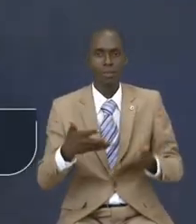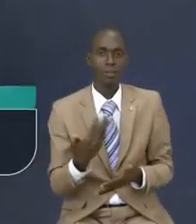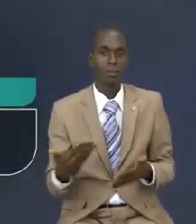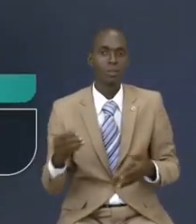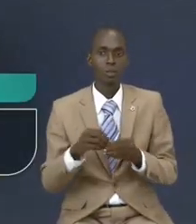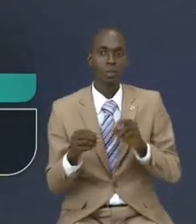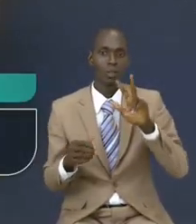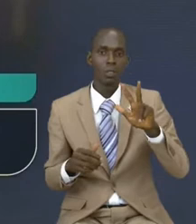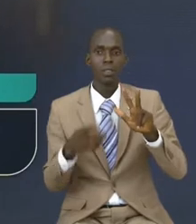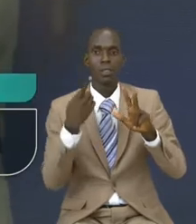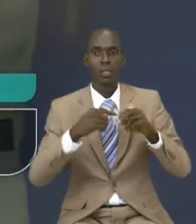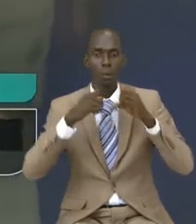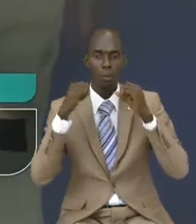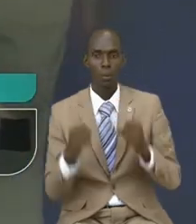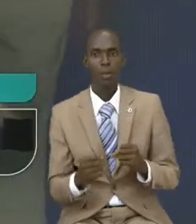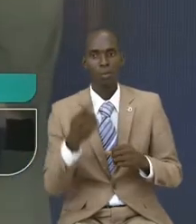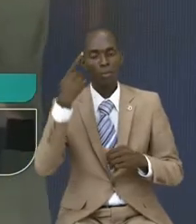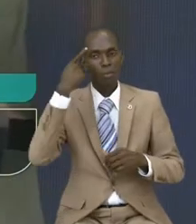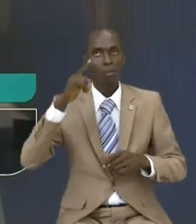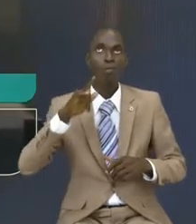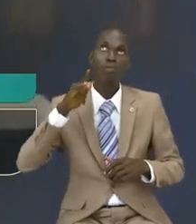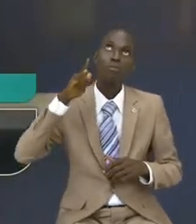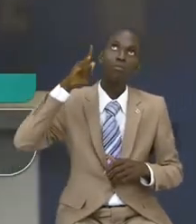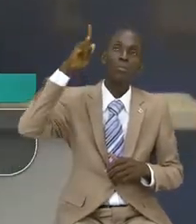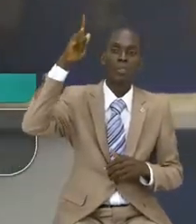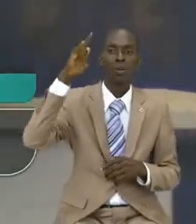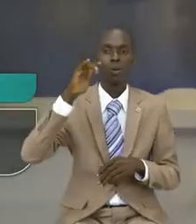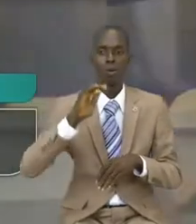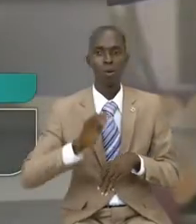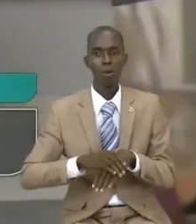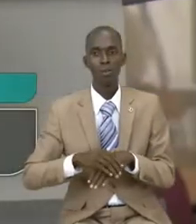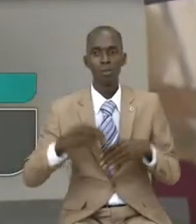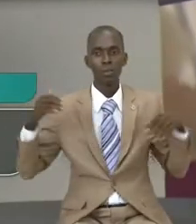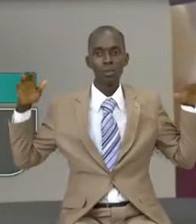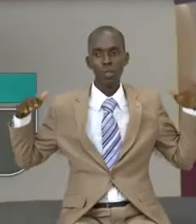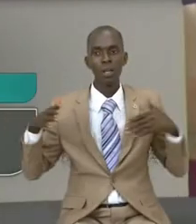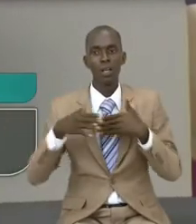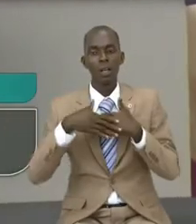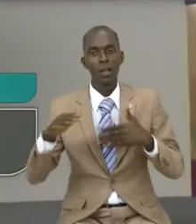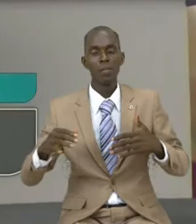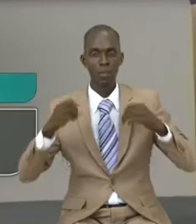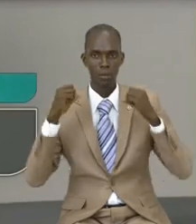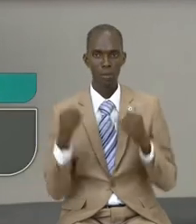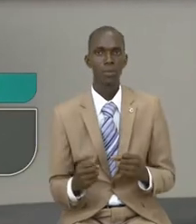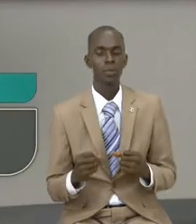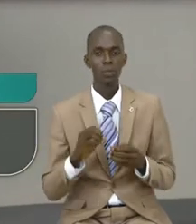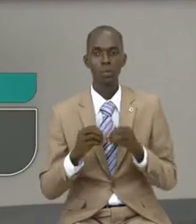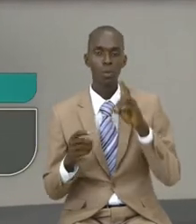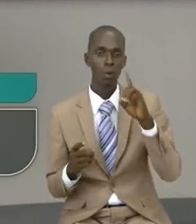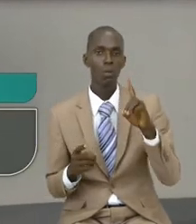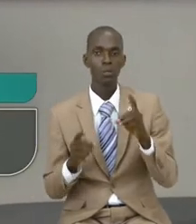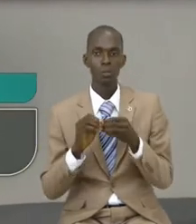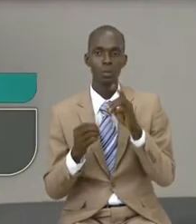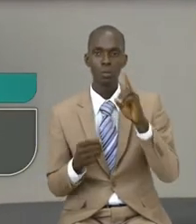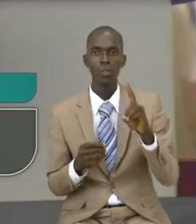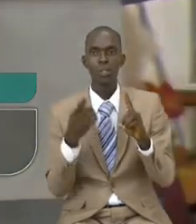for soaring on wings after empowerment. Let's come to number one. Number one,